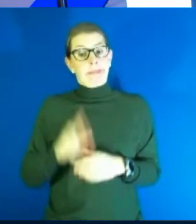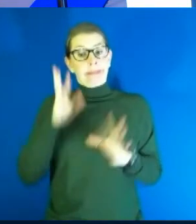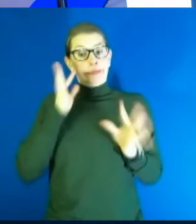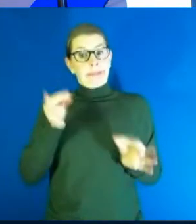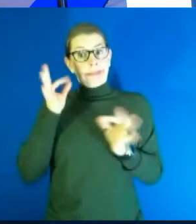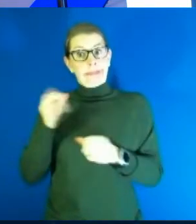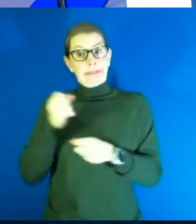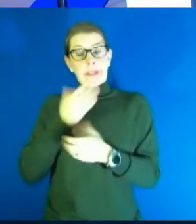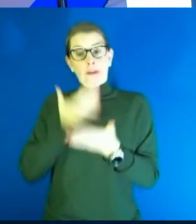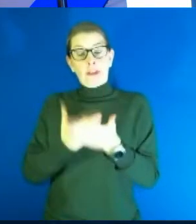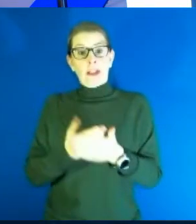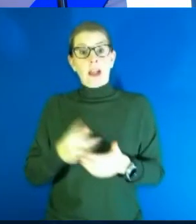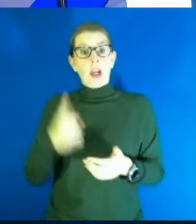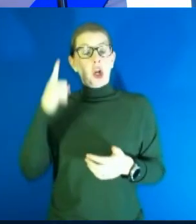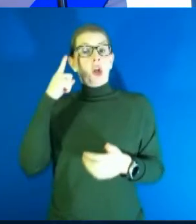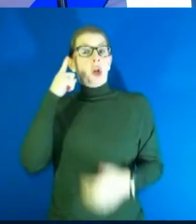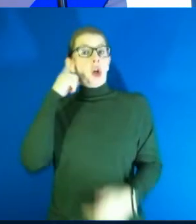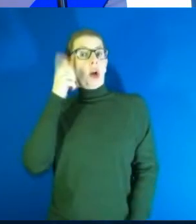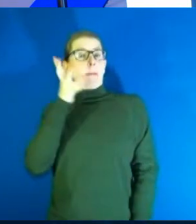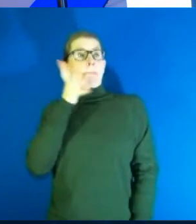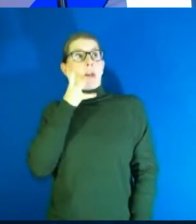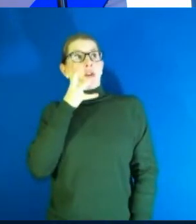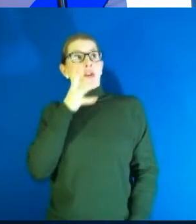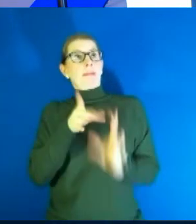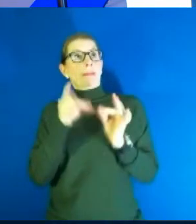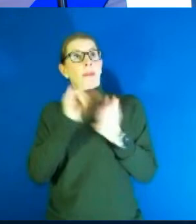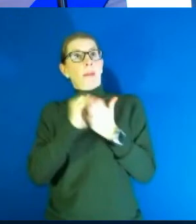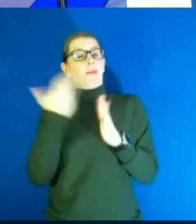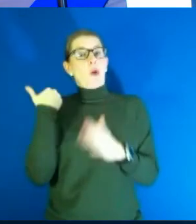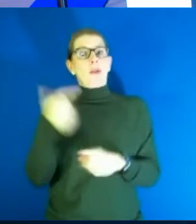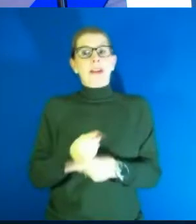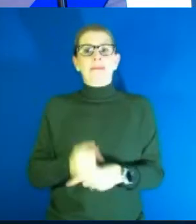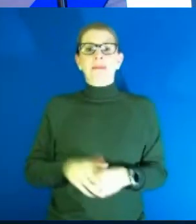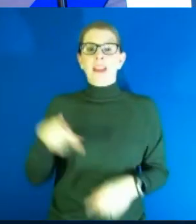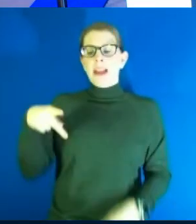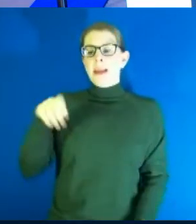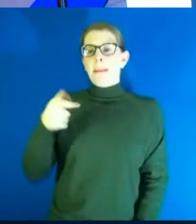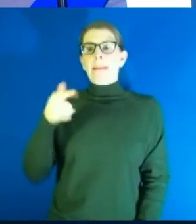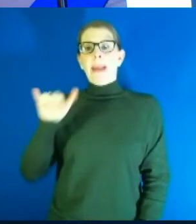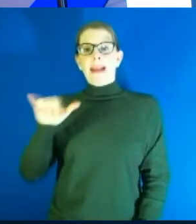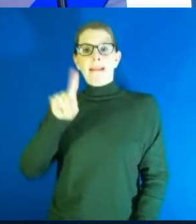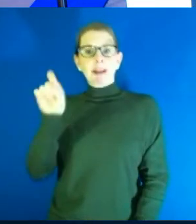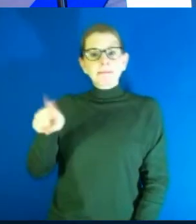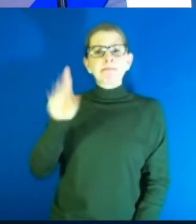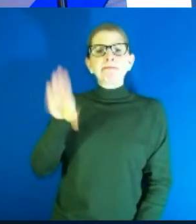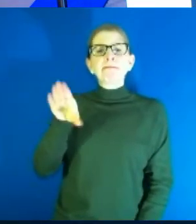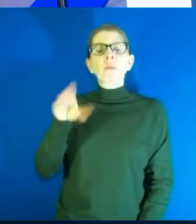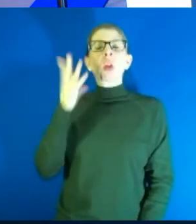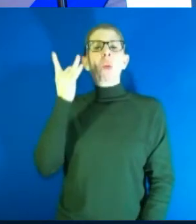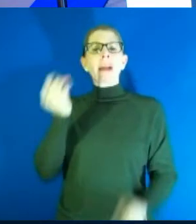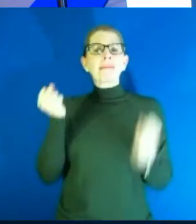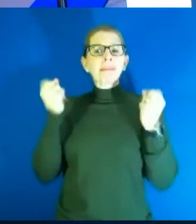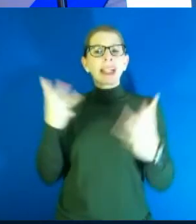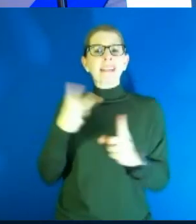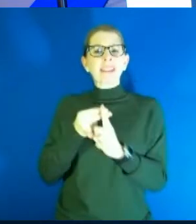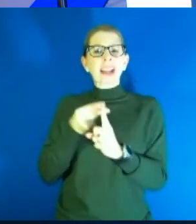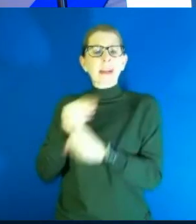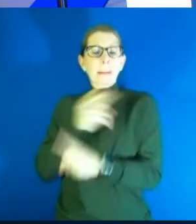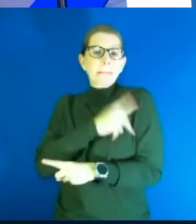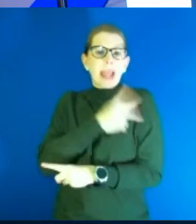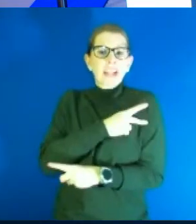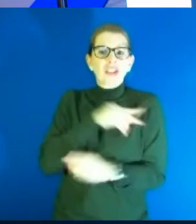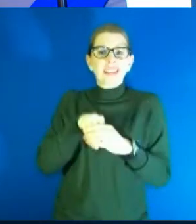we've all heard our mothers say that before, right? Yeah. Peggy is asking, Dr. Hawkinson, why are there so many vaccinated patients in